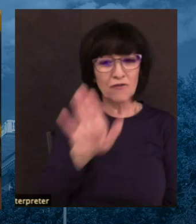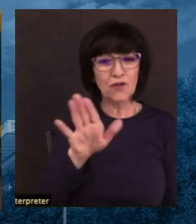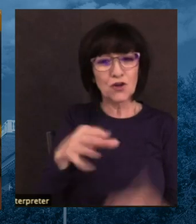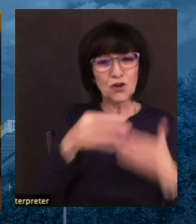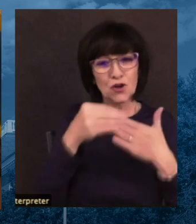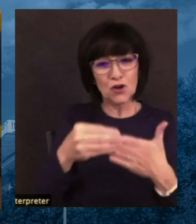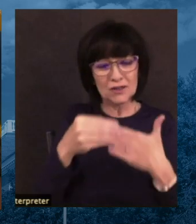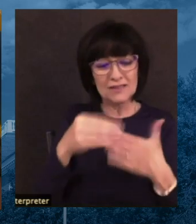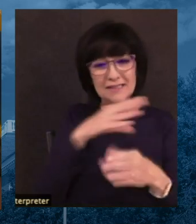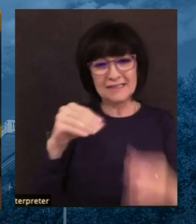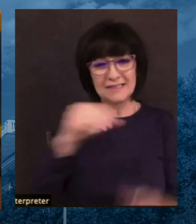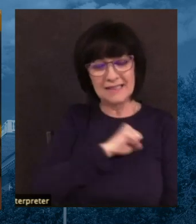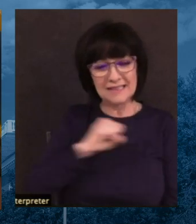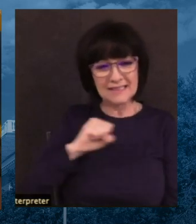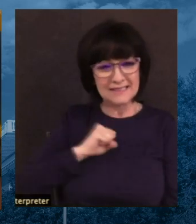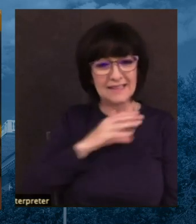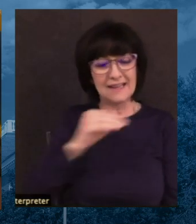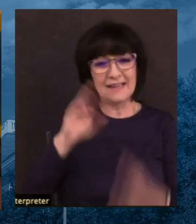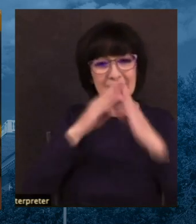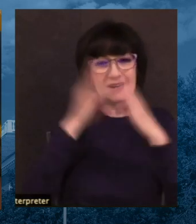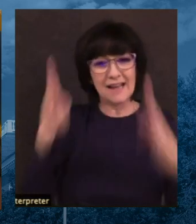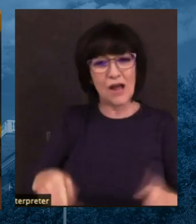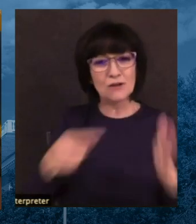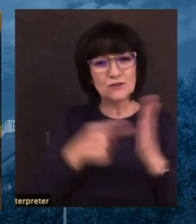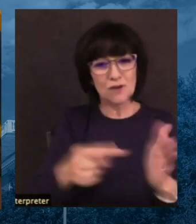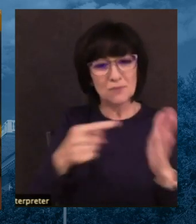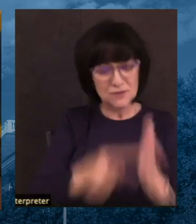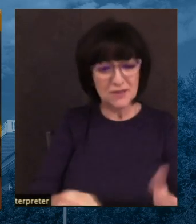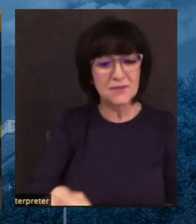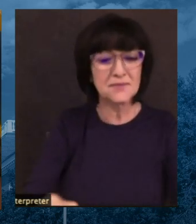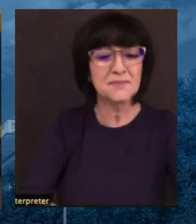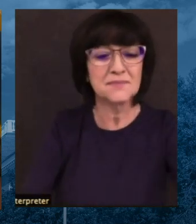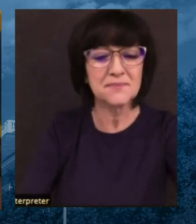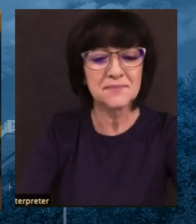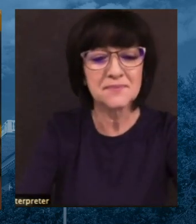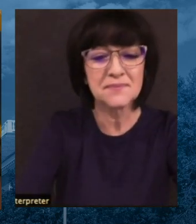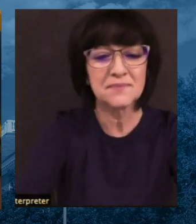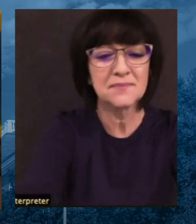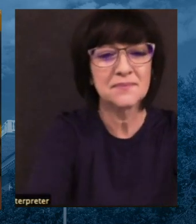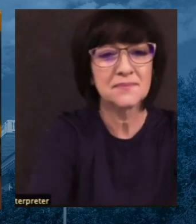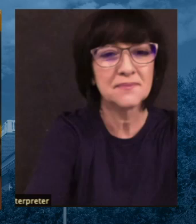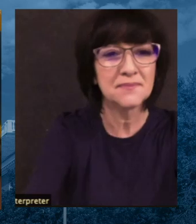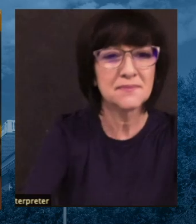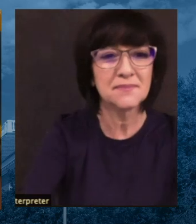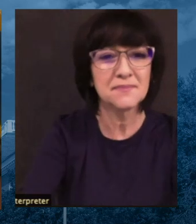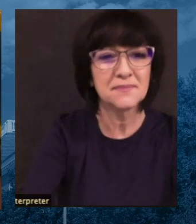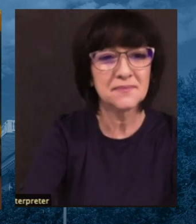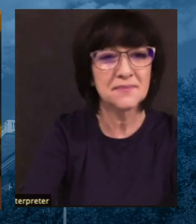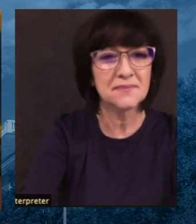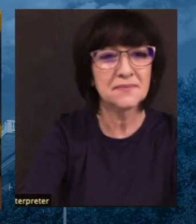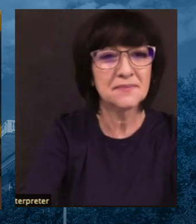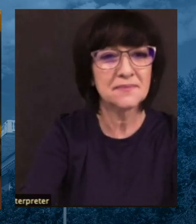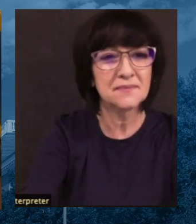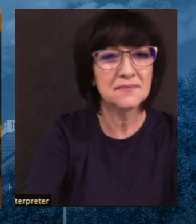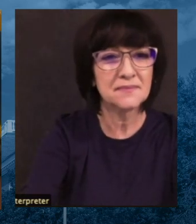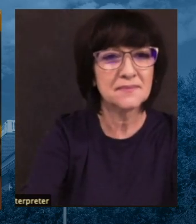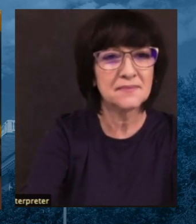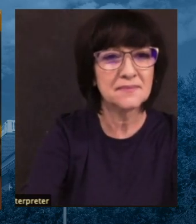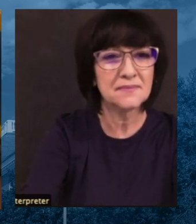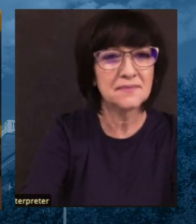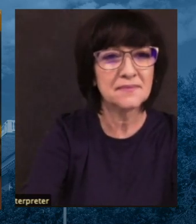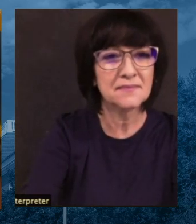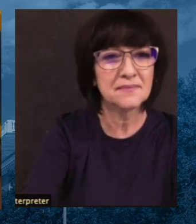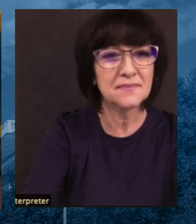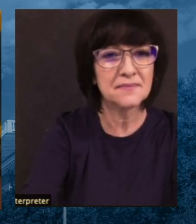Senate, respectively, and for your leadership on this bill. I always want to be a member, an elected